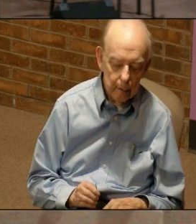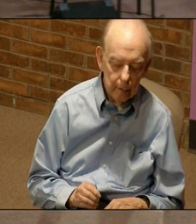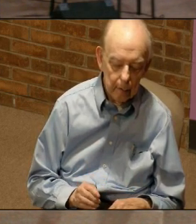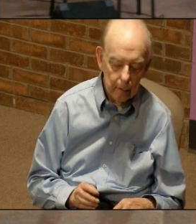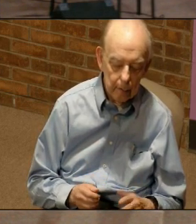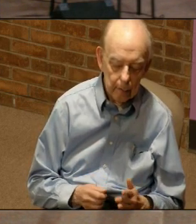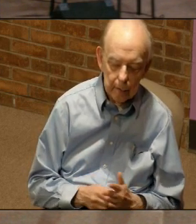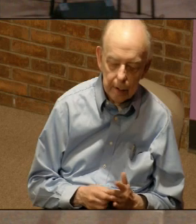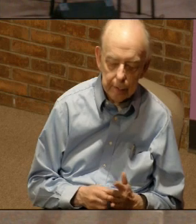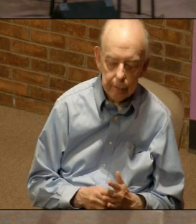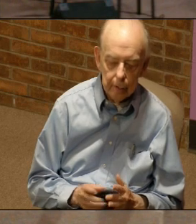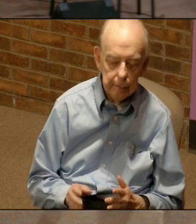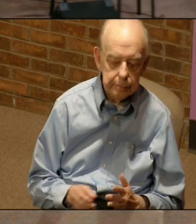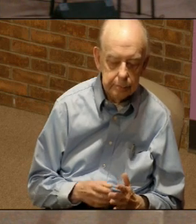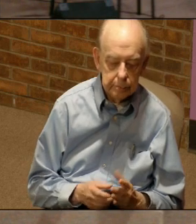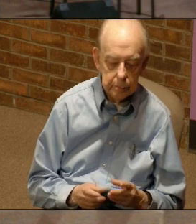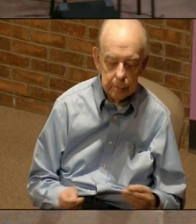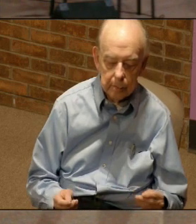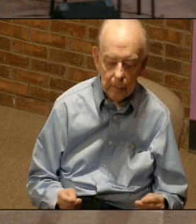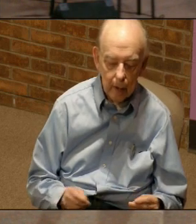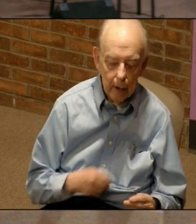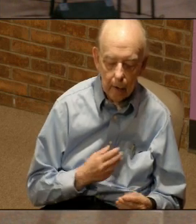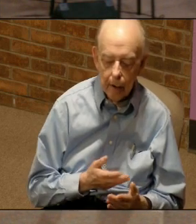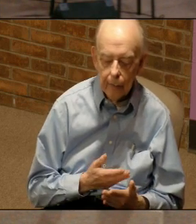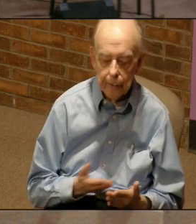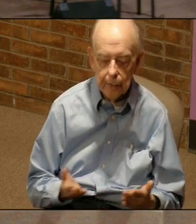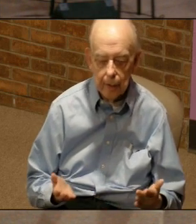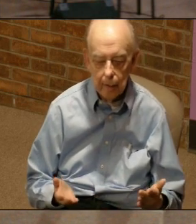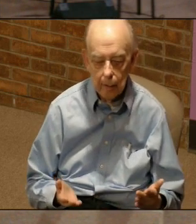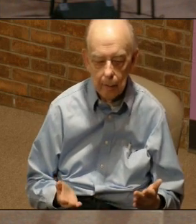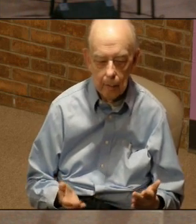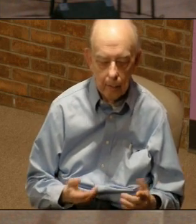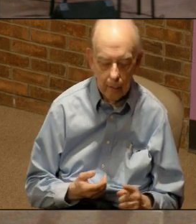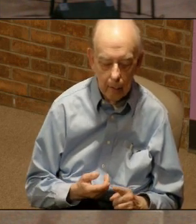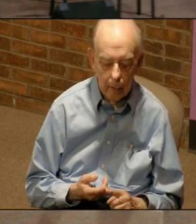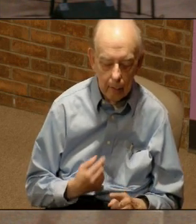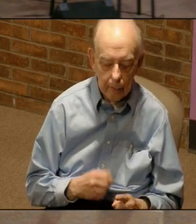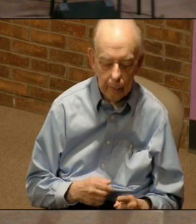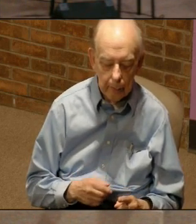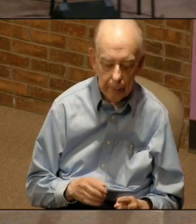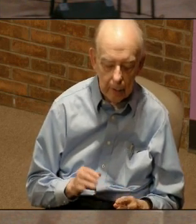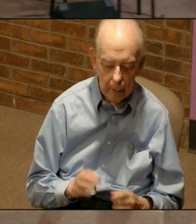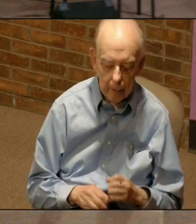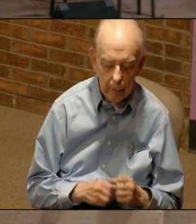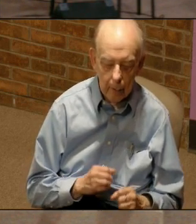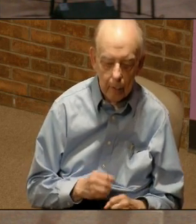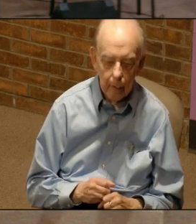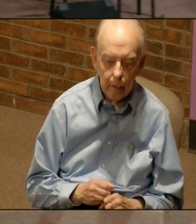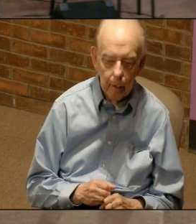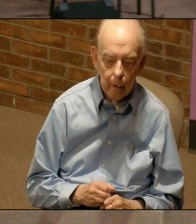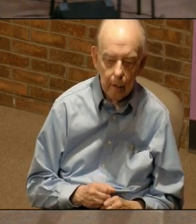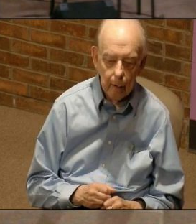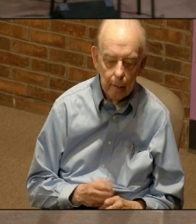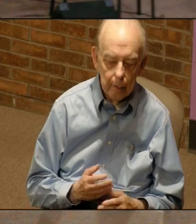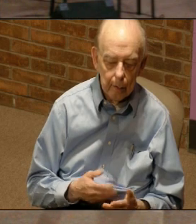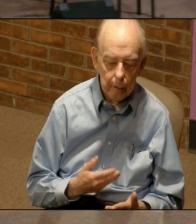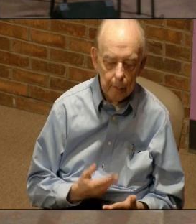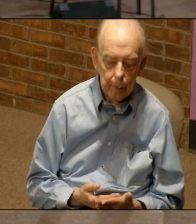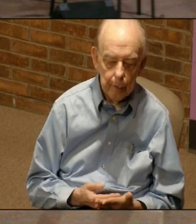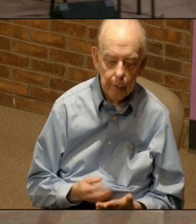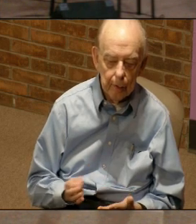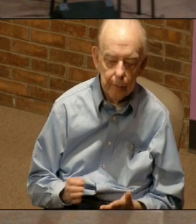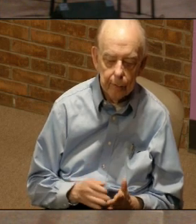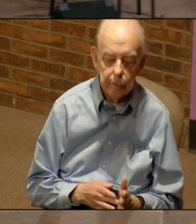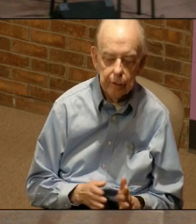certificates, our checks, our everything is from the year of the birth of